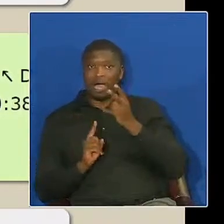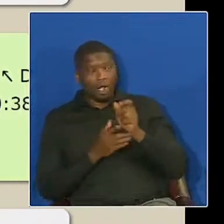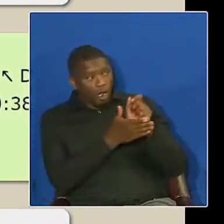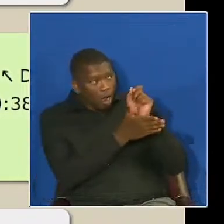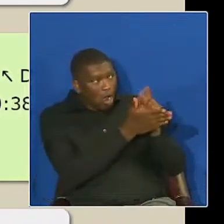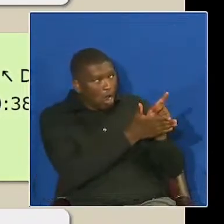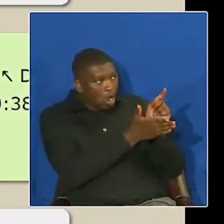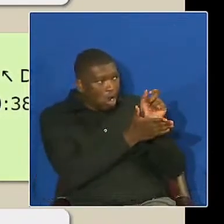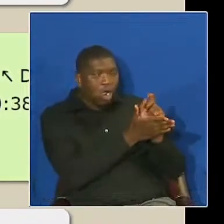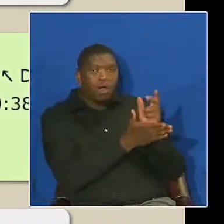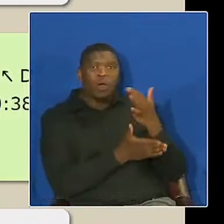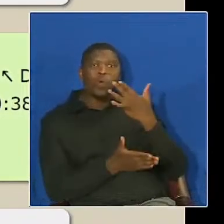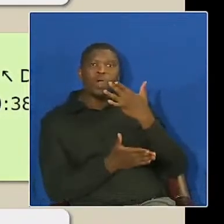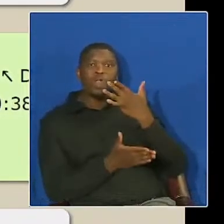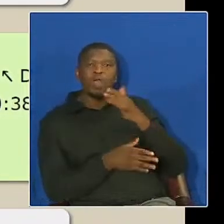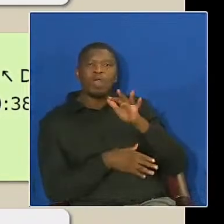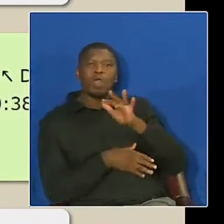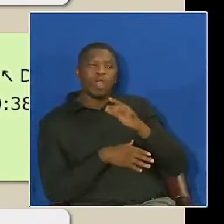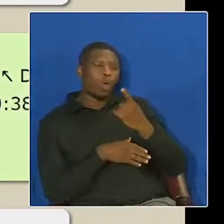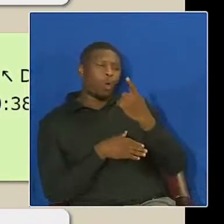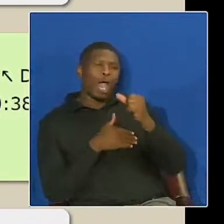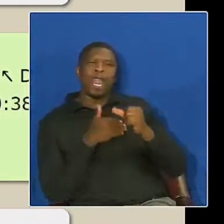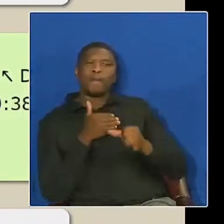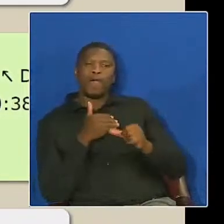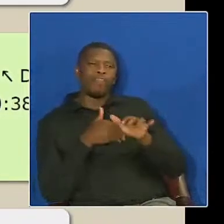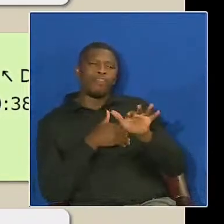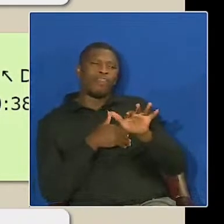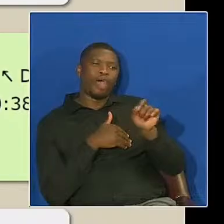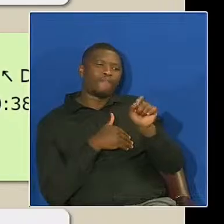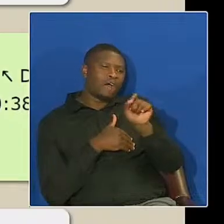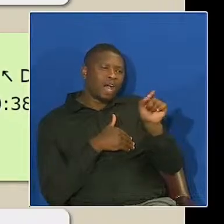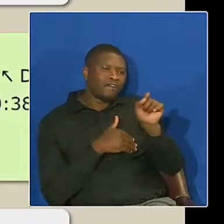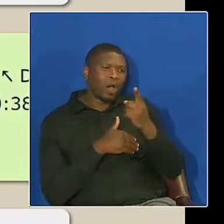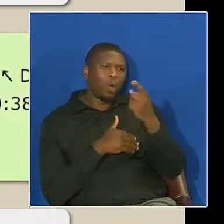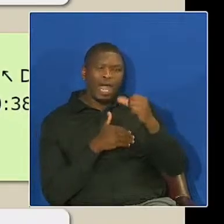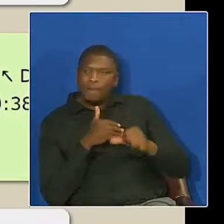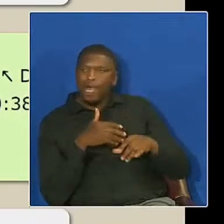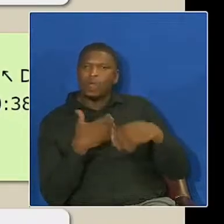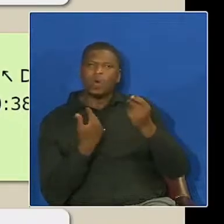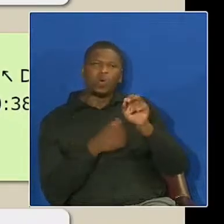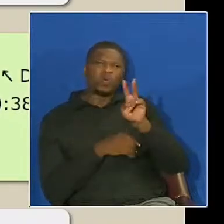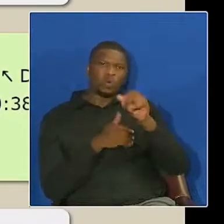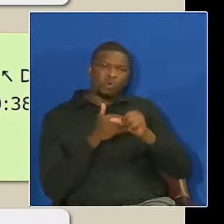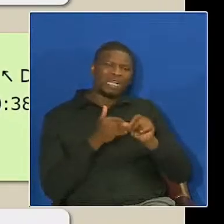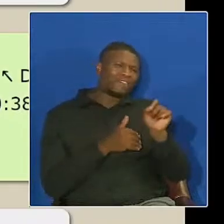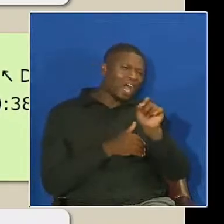is almost a month or more, or close to 2 months after,